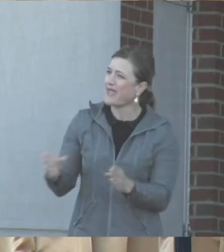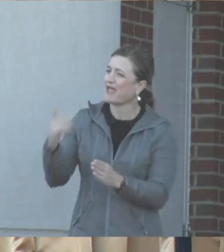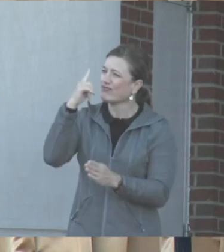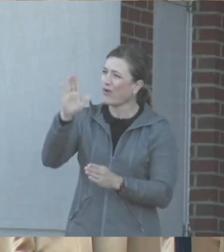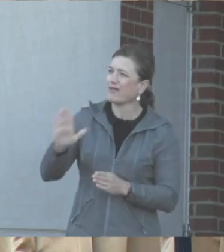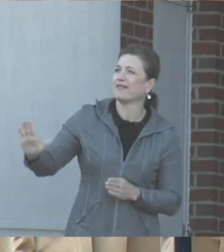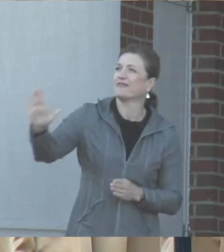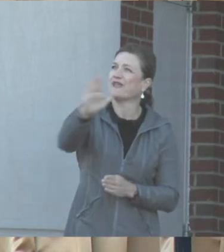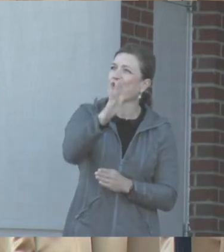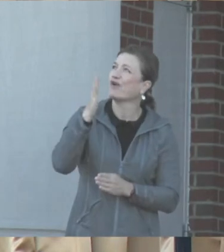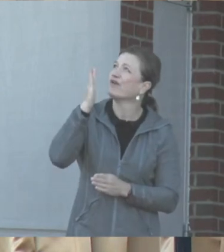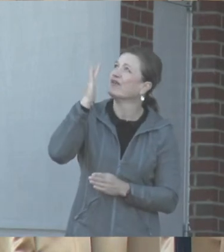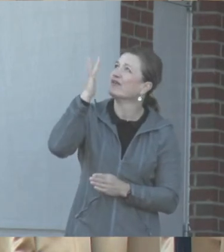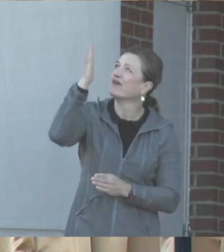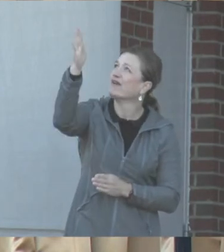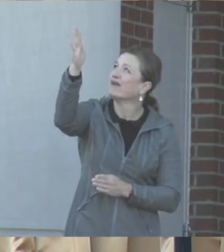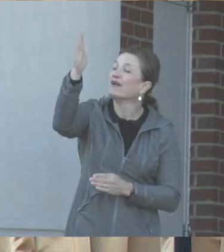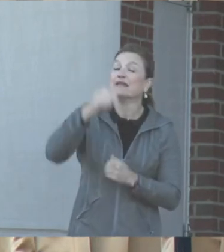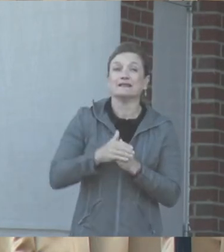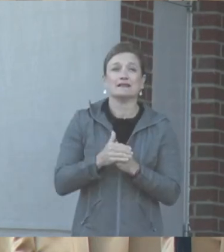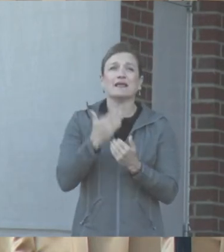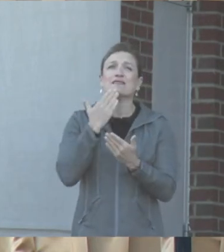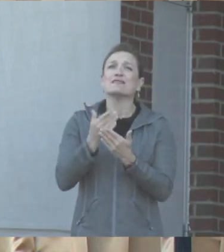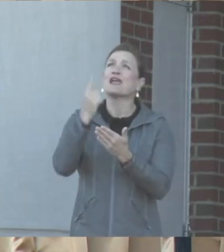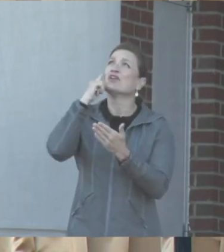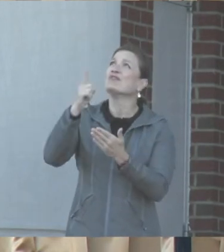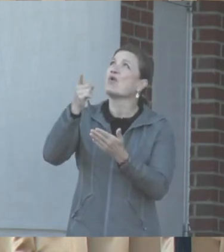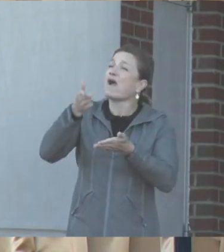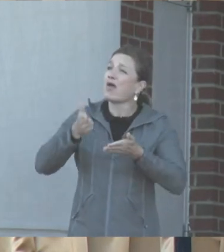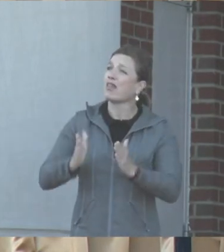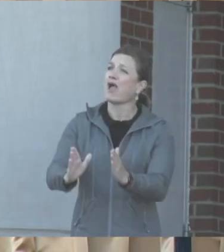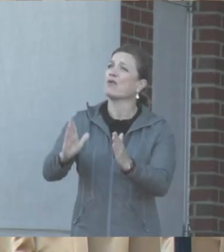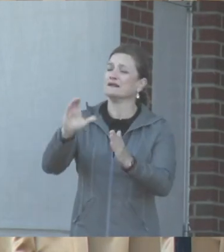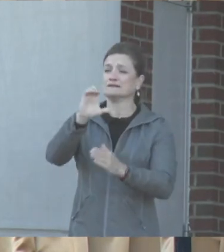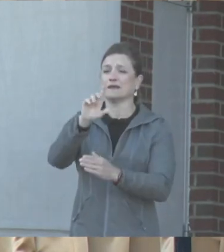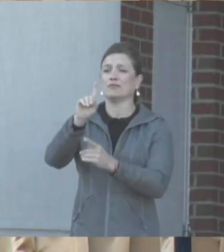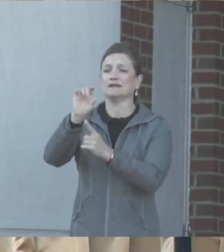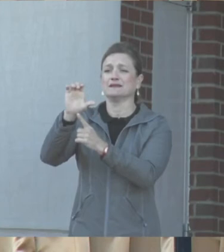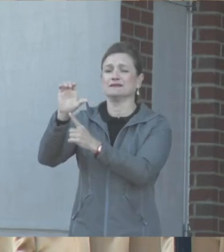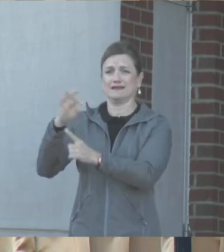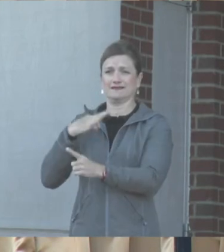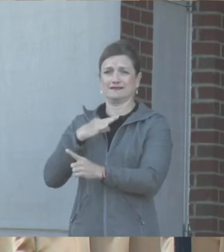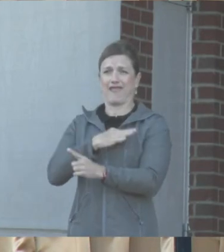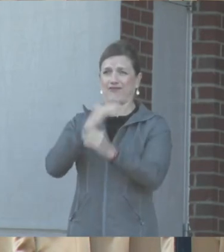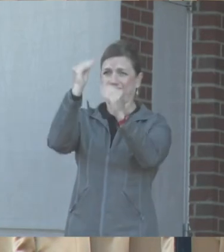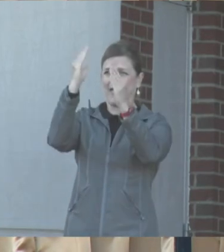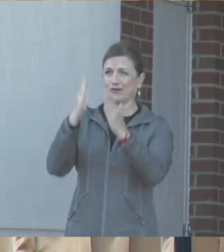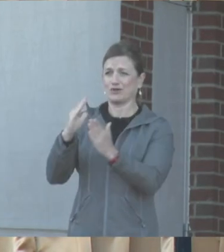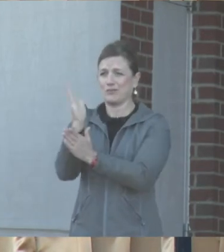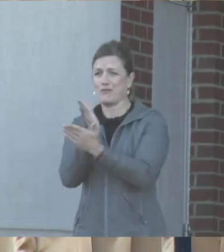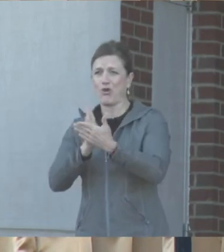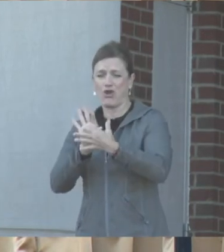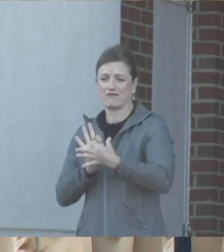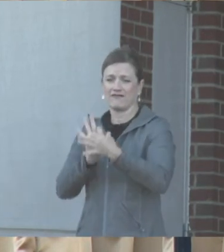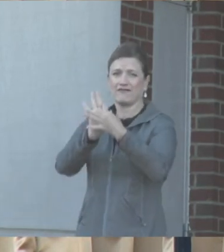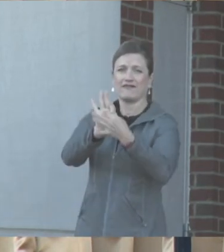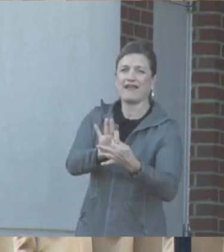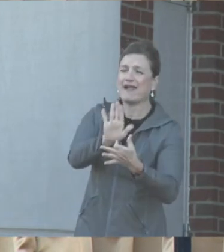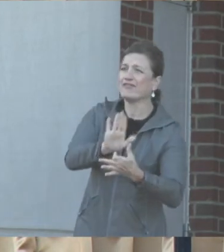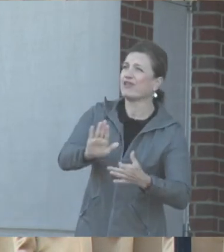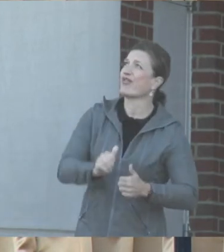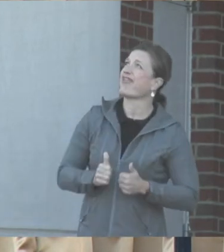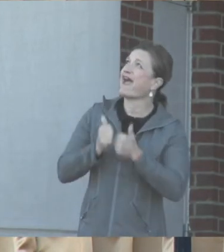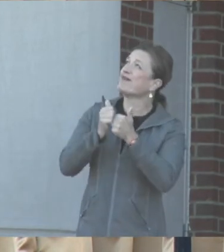futures. Thank you for allowing CPC's administration, faculty, and staff to be part of the divine destiny for these